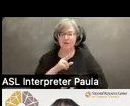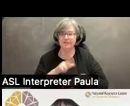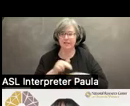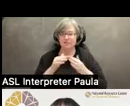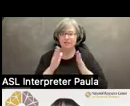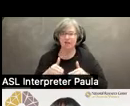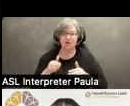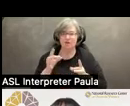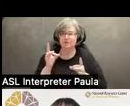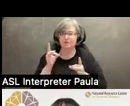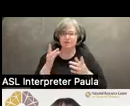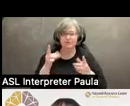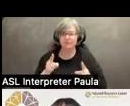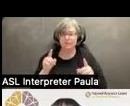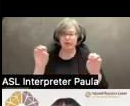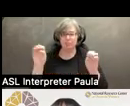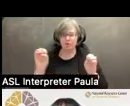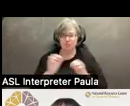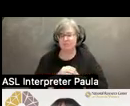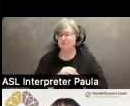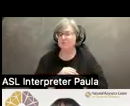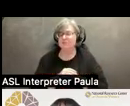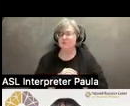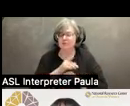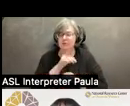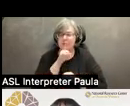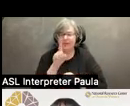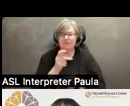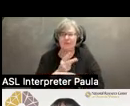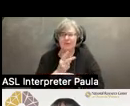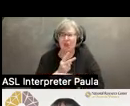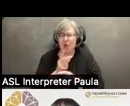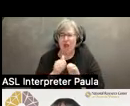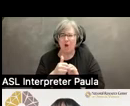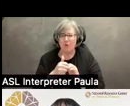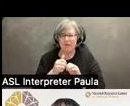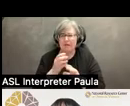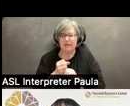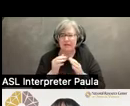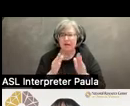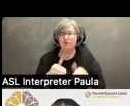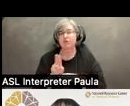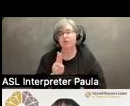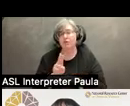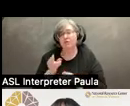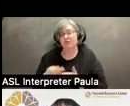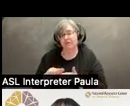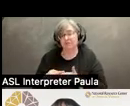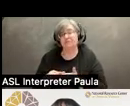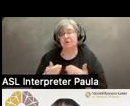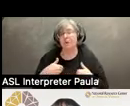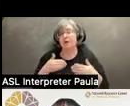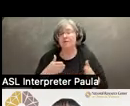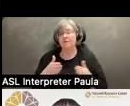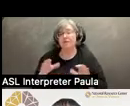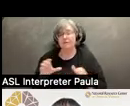housing crisis. So we really need to be figuring out how we can get people housed using these funds. And there are ways to do